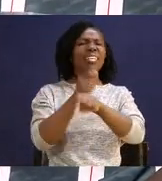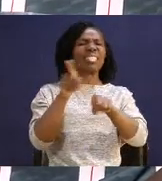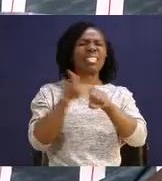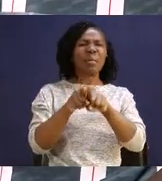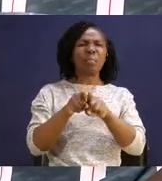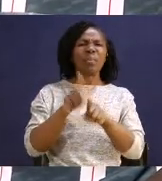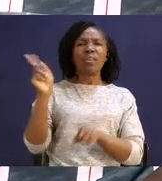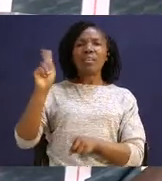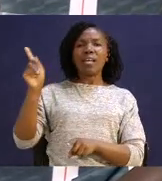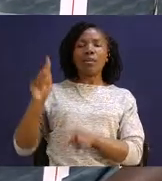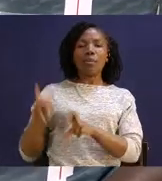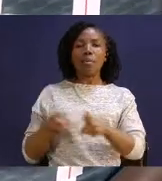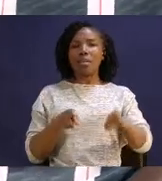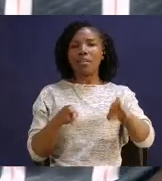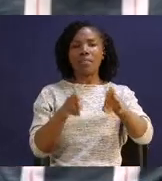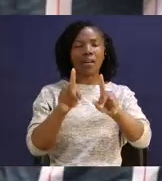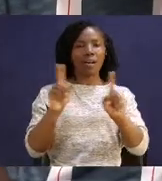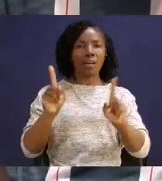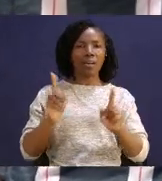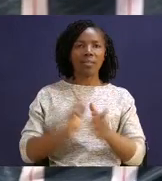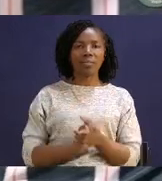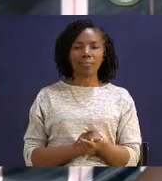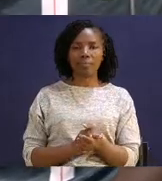River. You are seeing